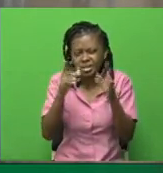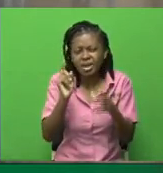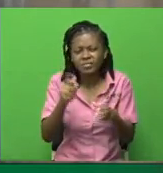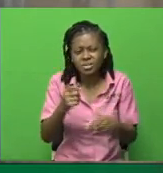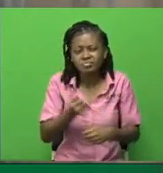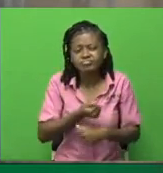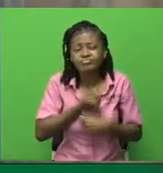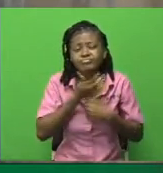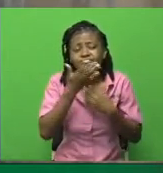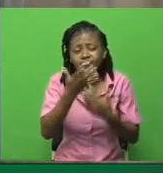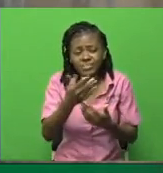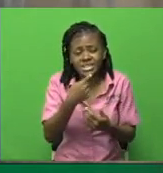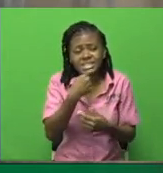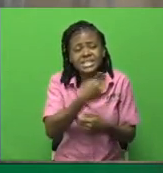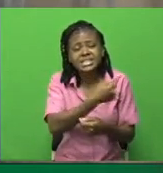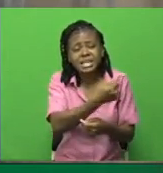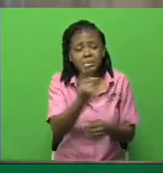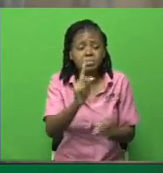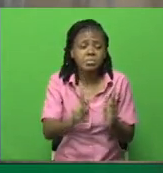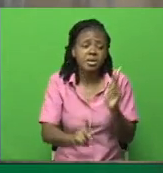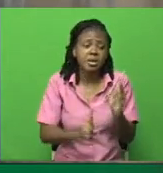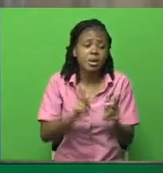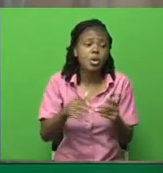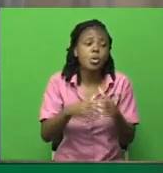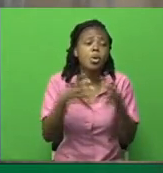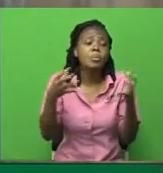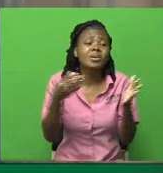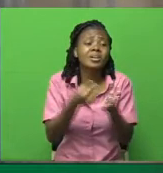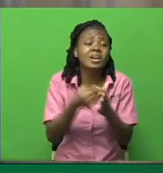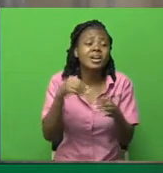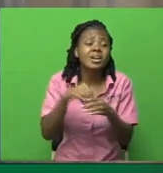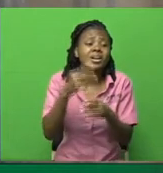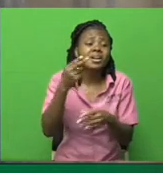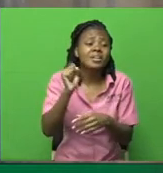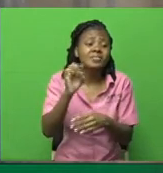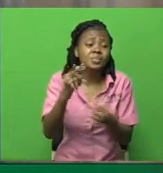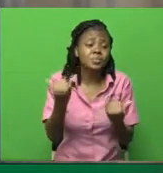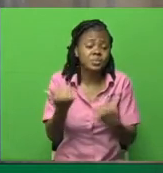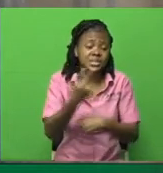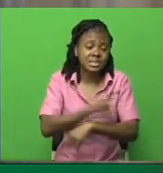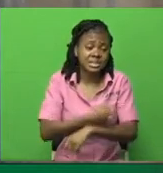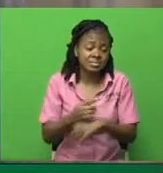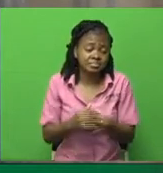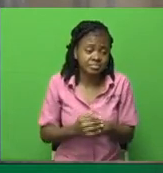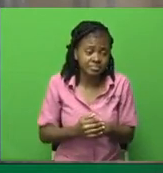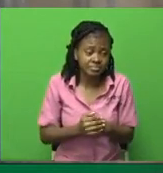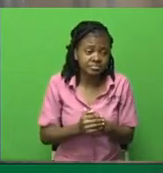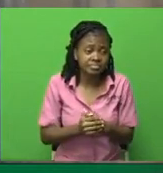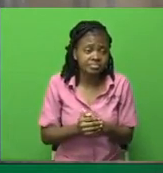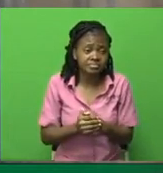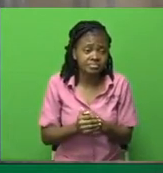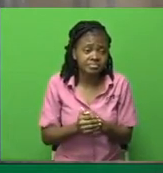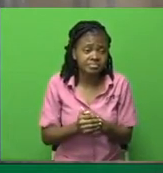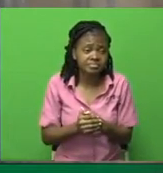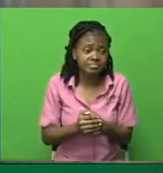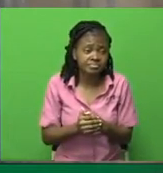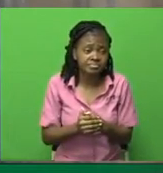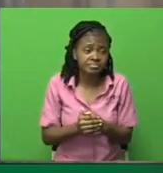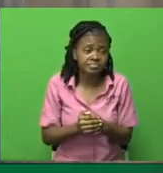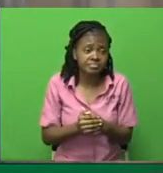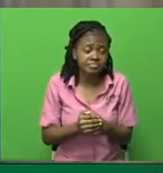is the net asset value of that hsf today and why